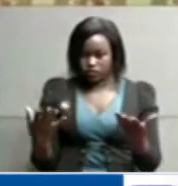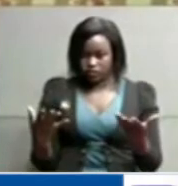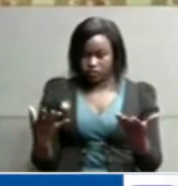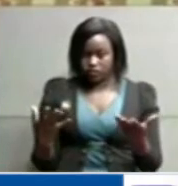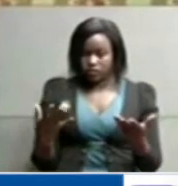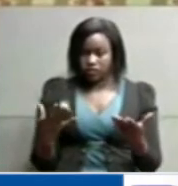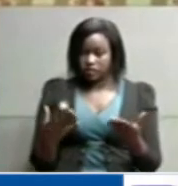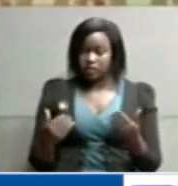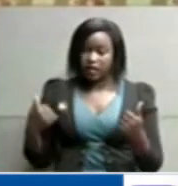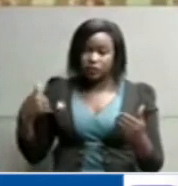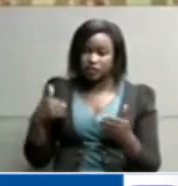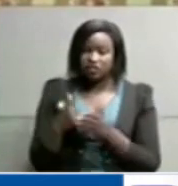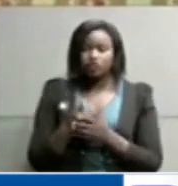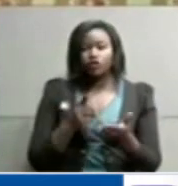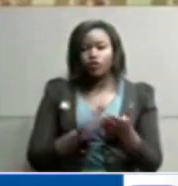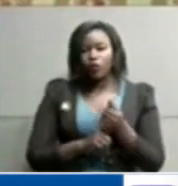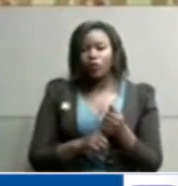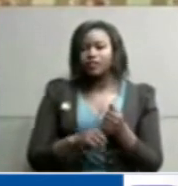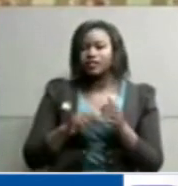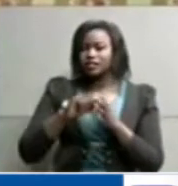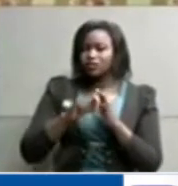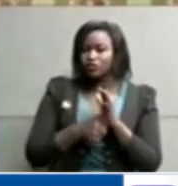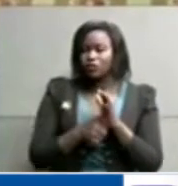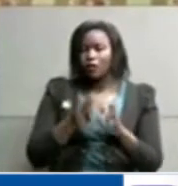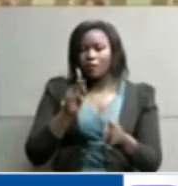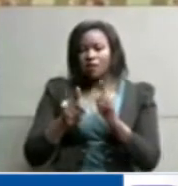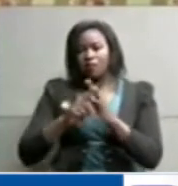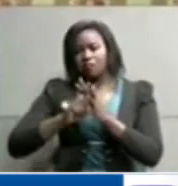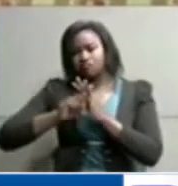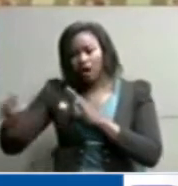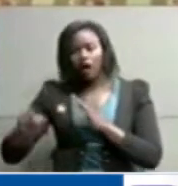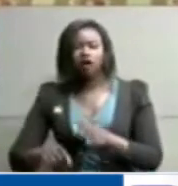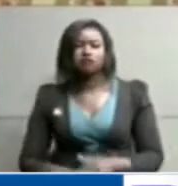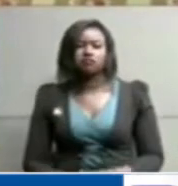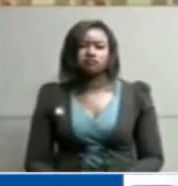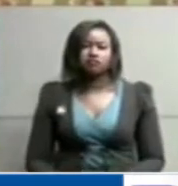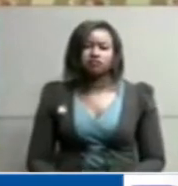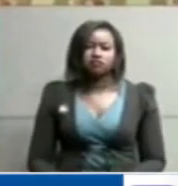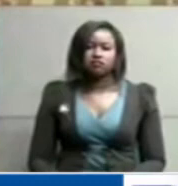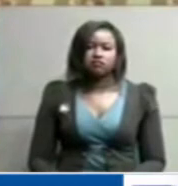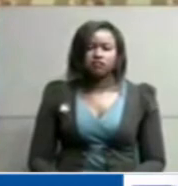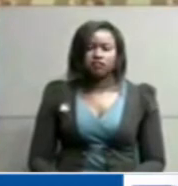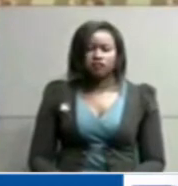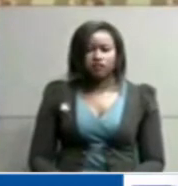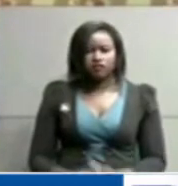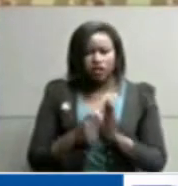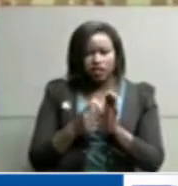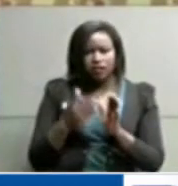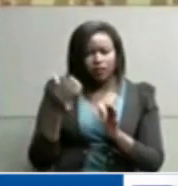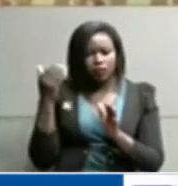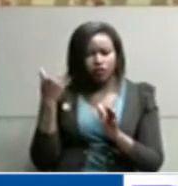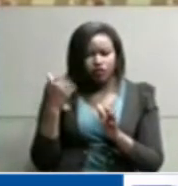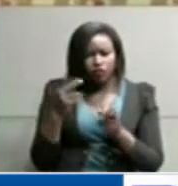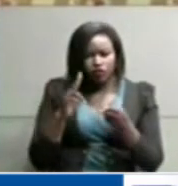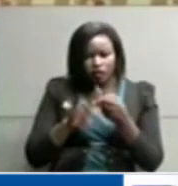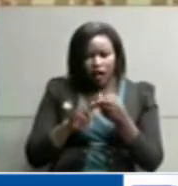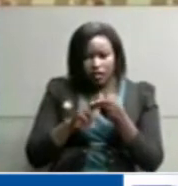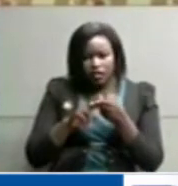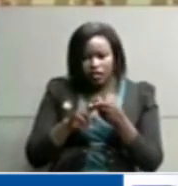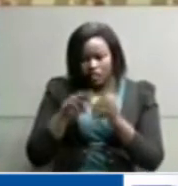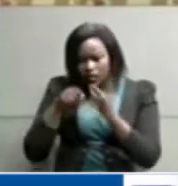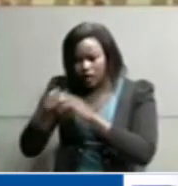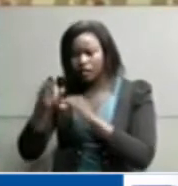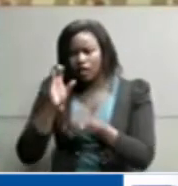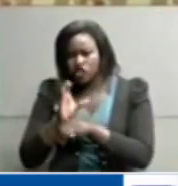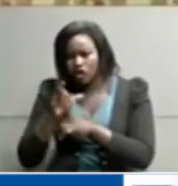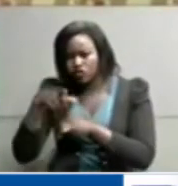We've been receiving cases of people who are escaping, for example, sneaking on Friday to go to church to pray at night.